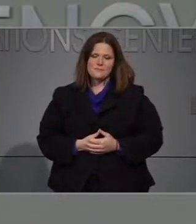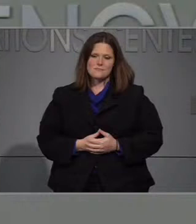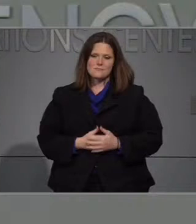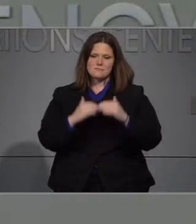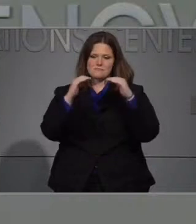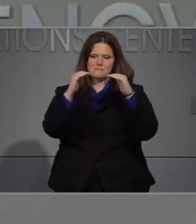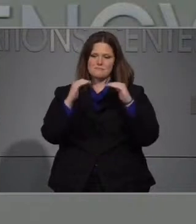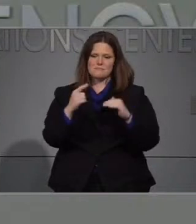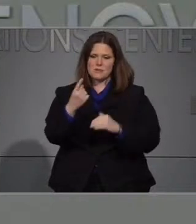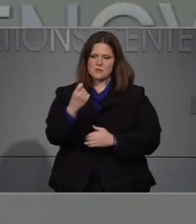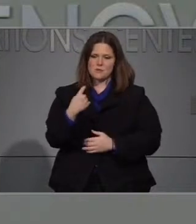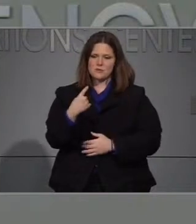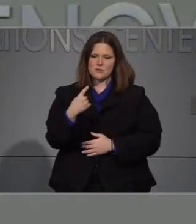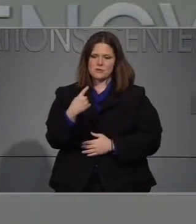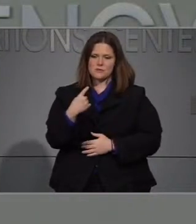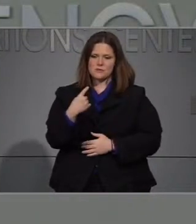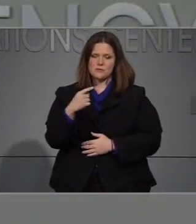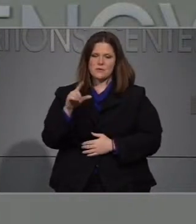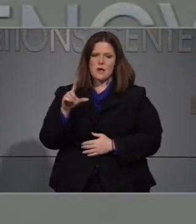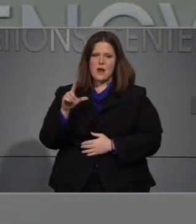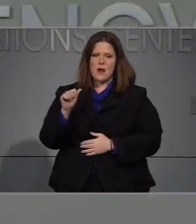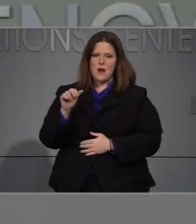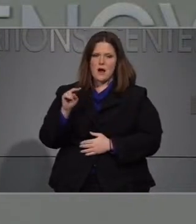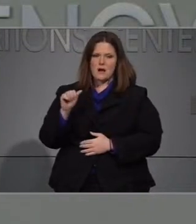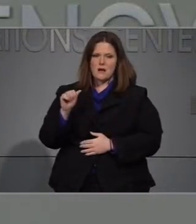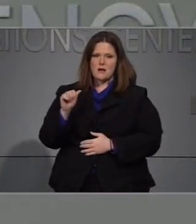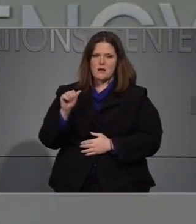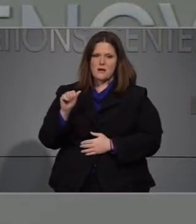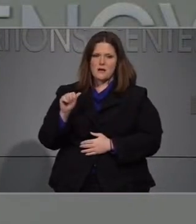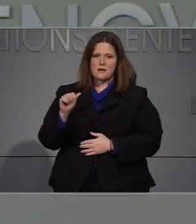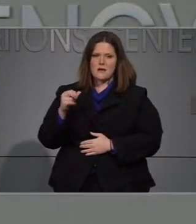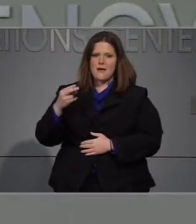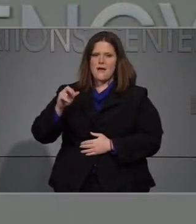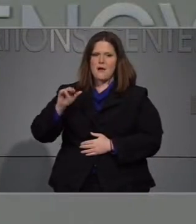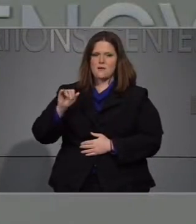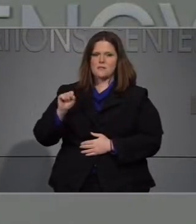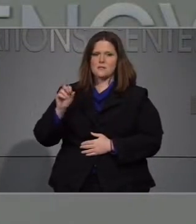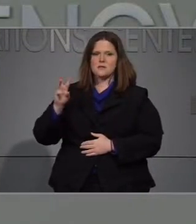Our next question is from Lana Harris with WCNC TV, Charlotte.